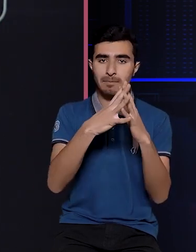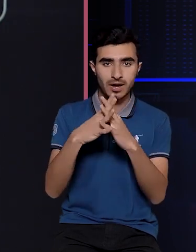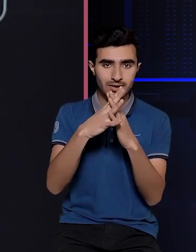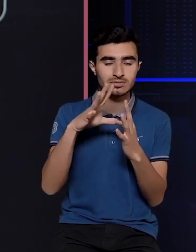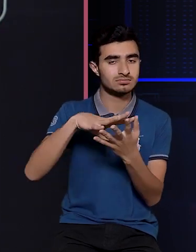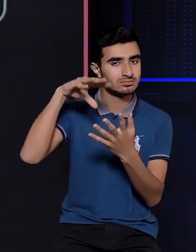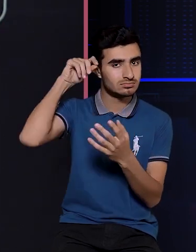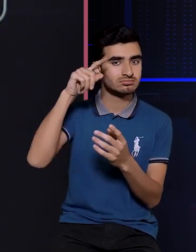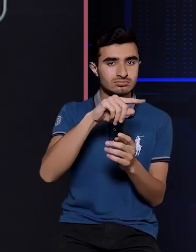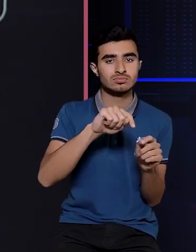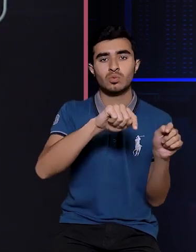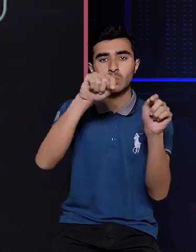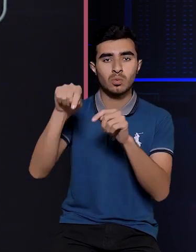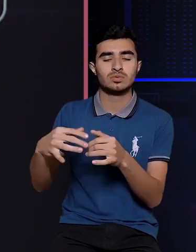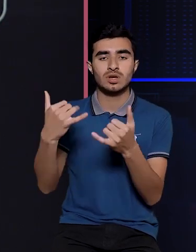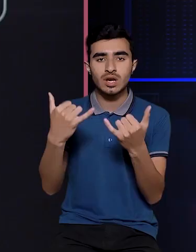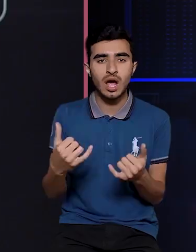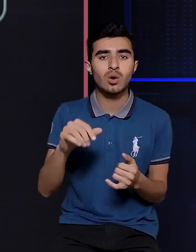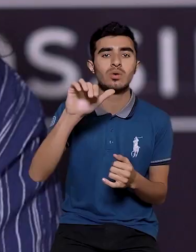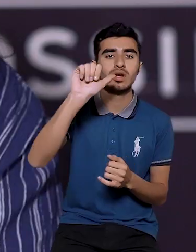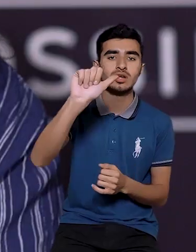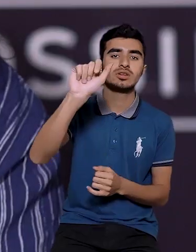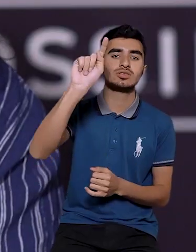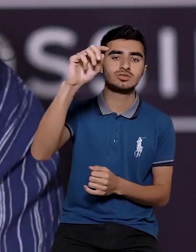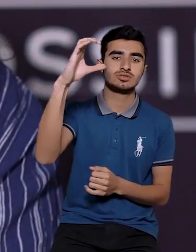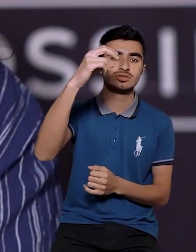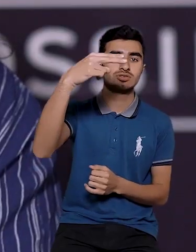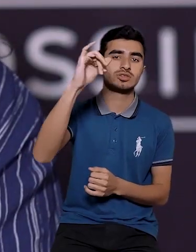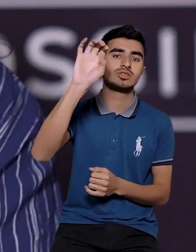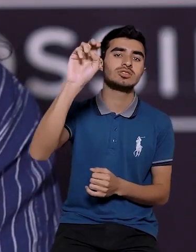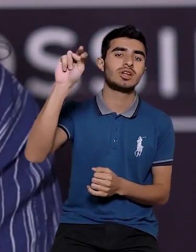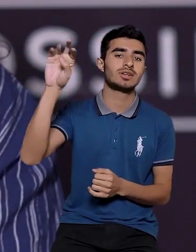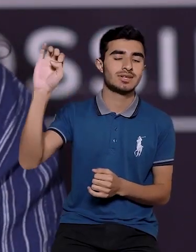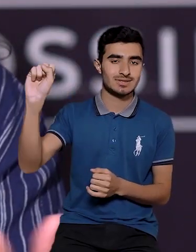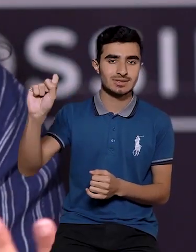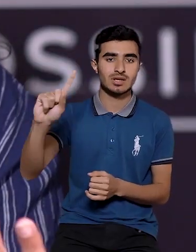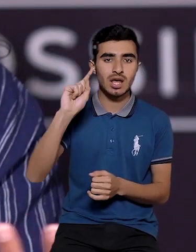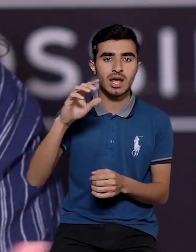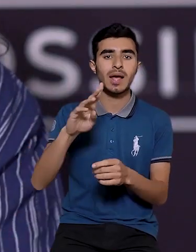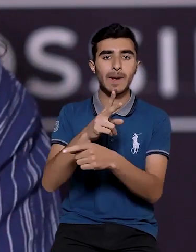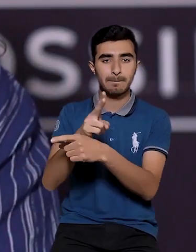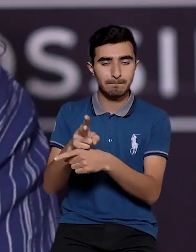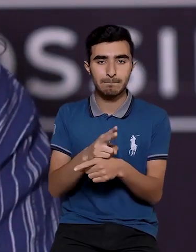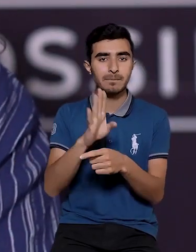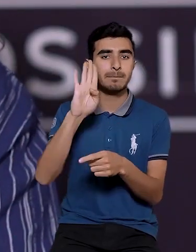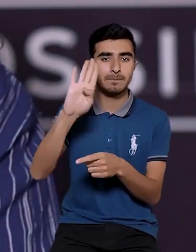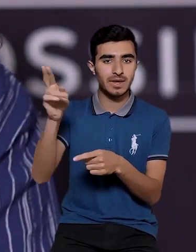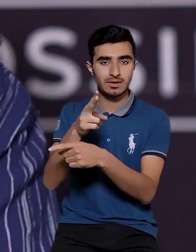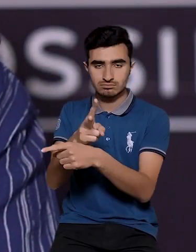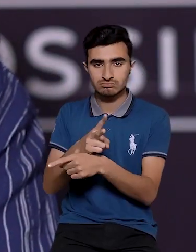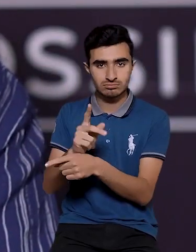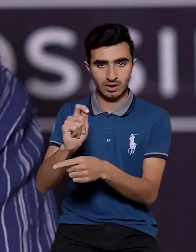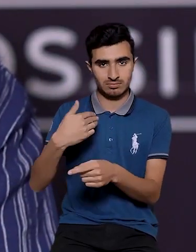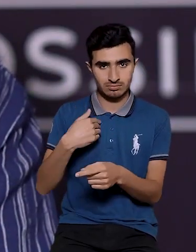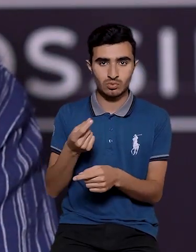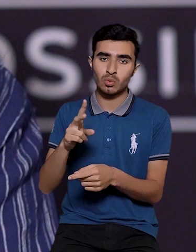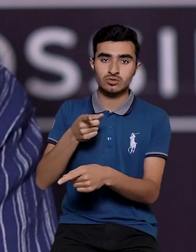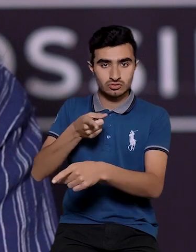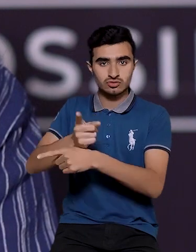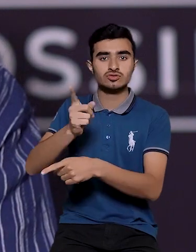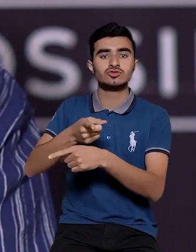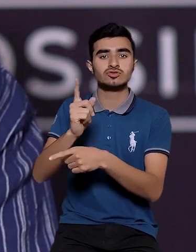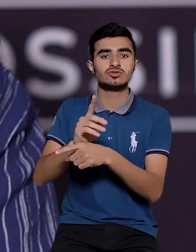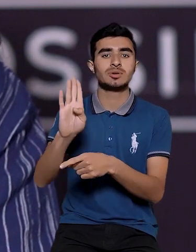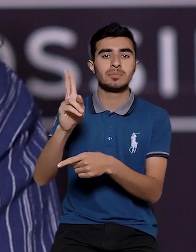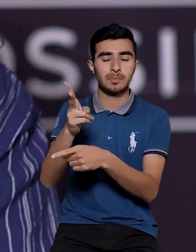bees and teaching beekeeping there. I've had this love affair with bees for a